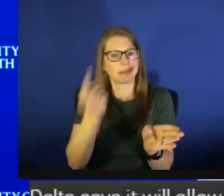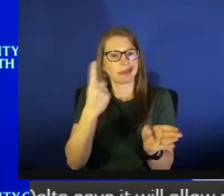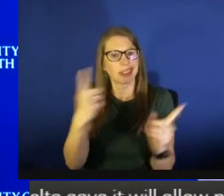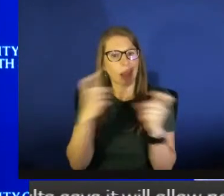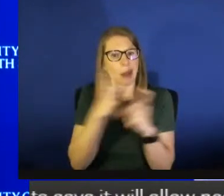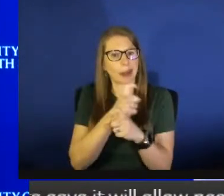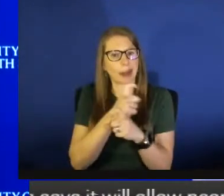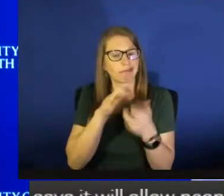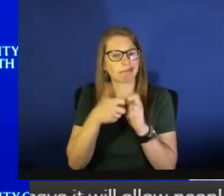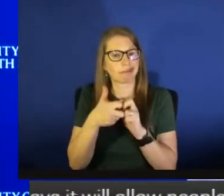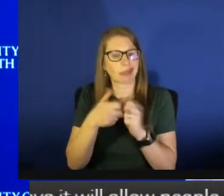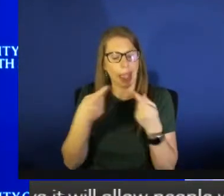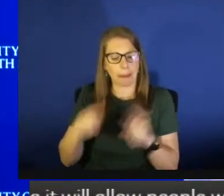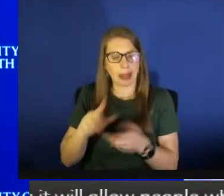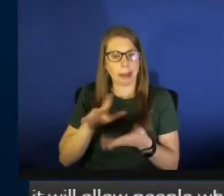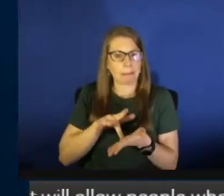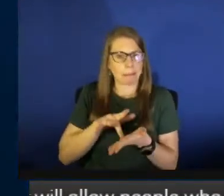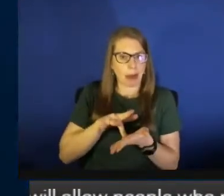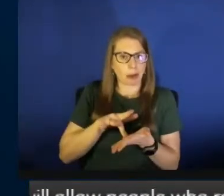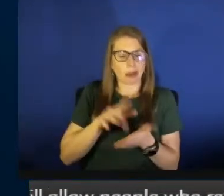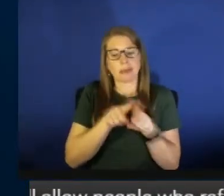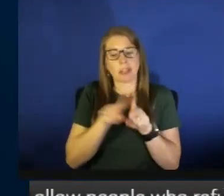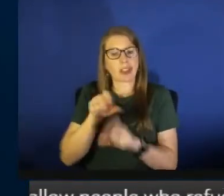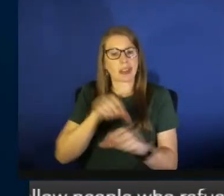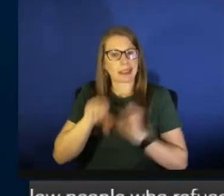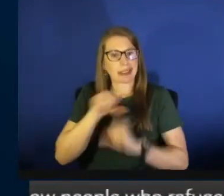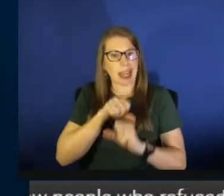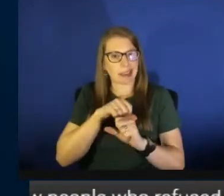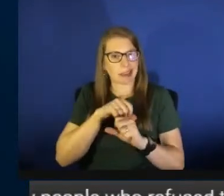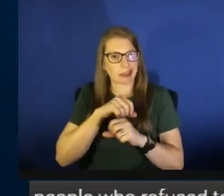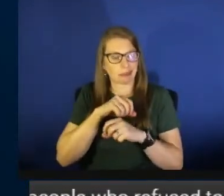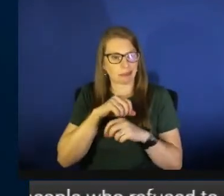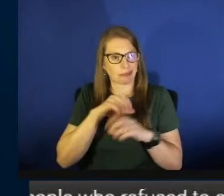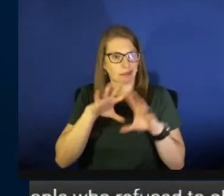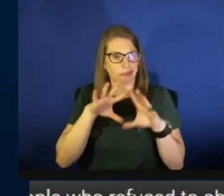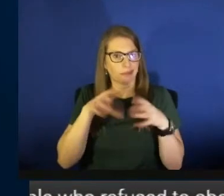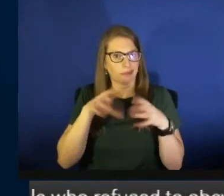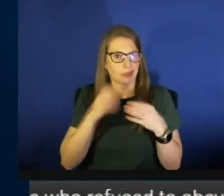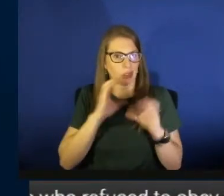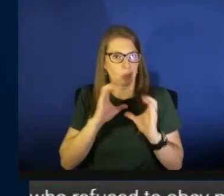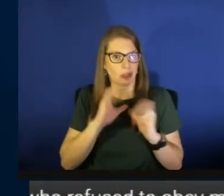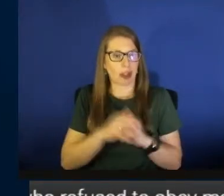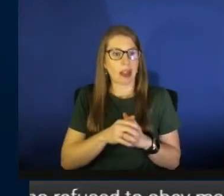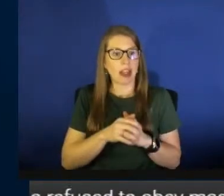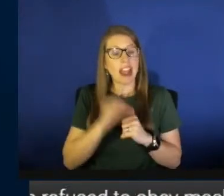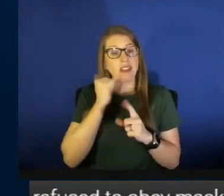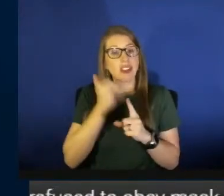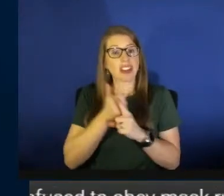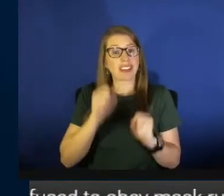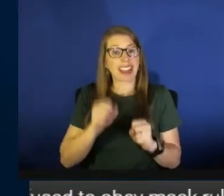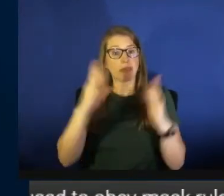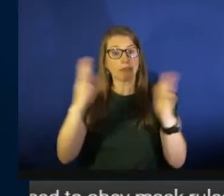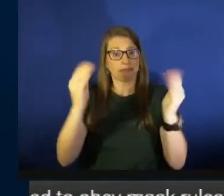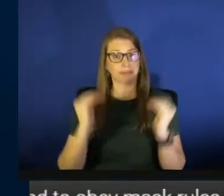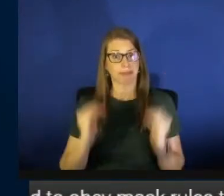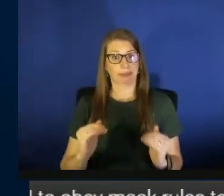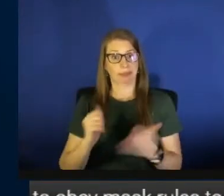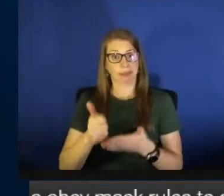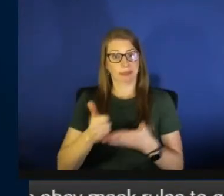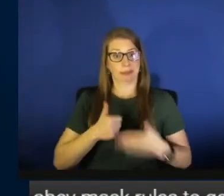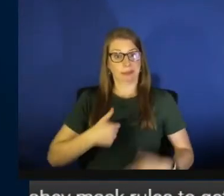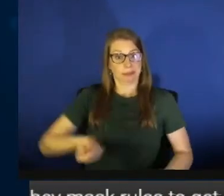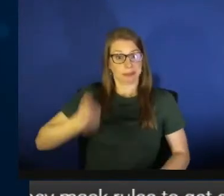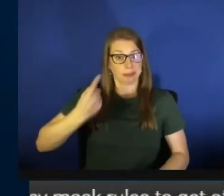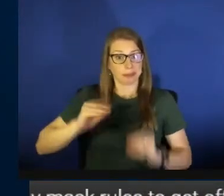that medical and science communication. I used to say, if you could break it down to where someone like me can understand, then I think everyone else could. But that's not always easy. You're